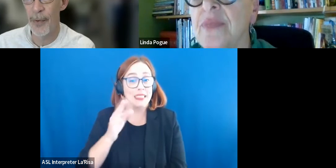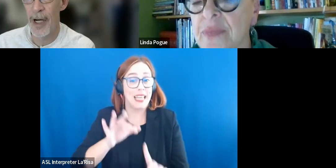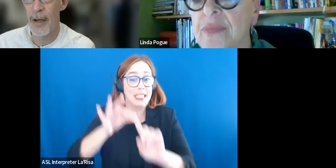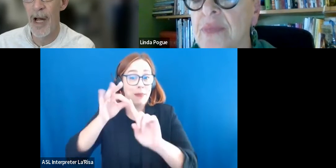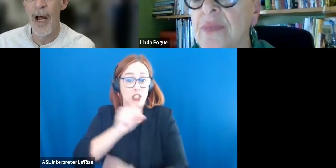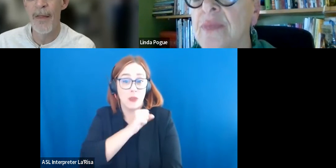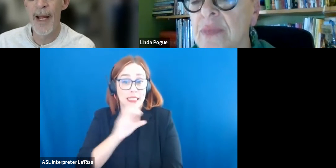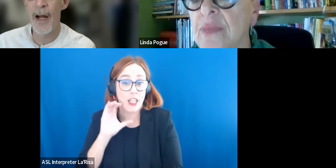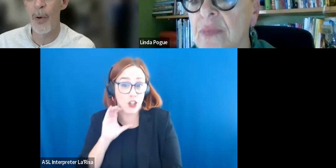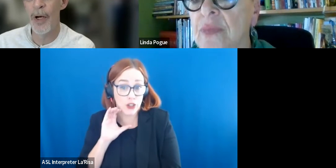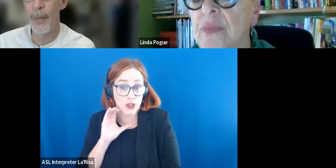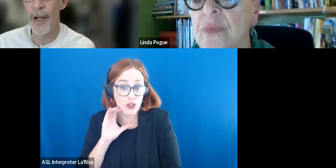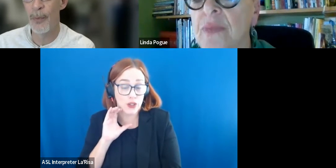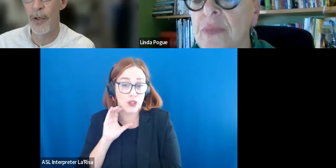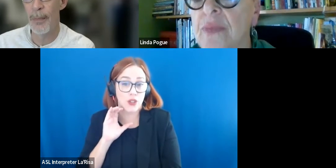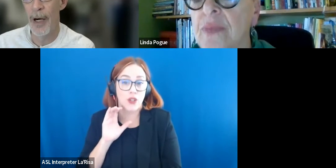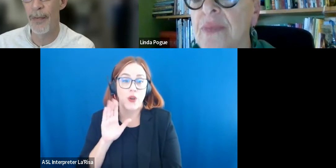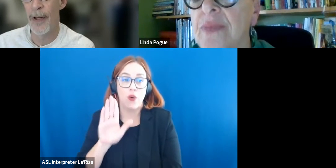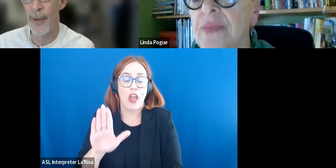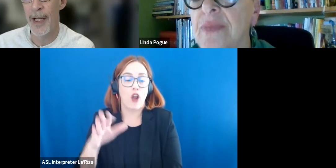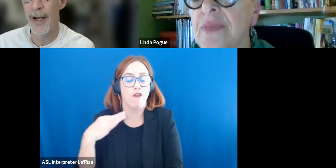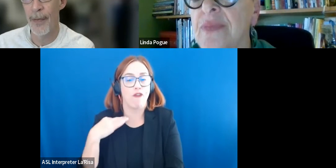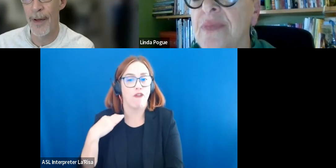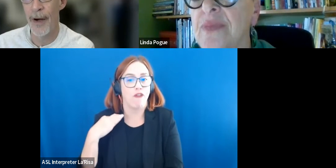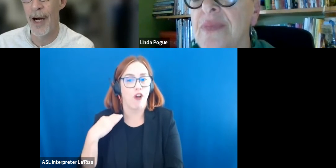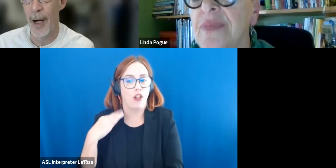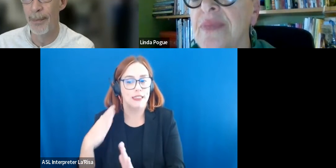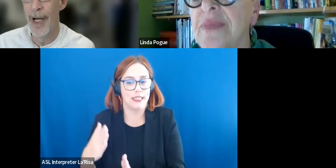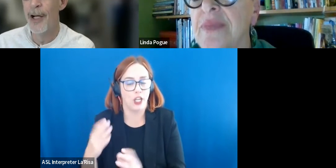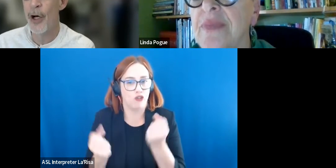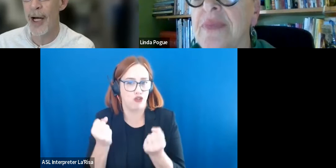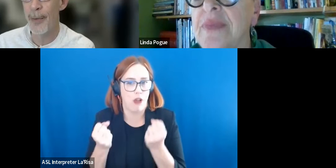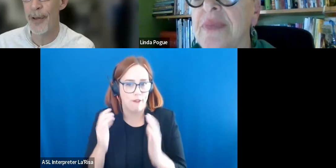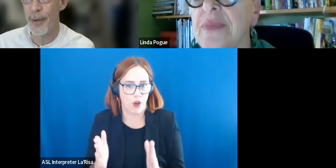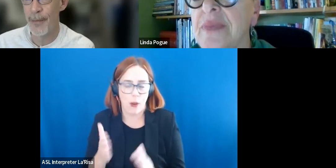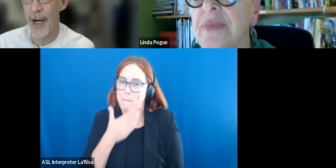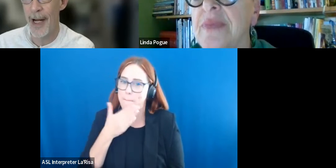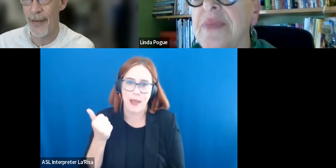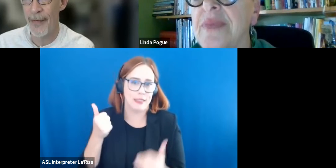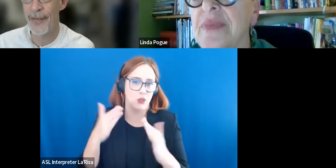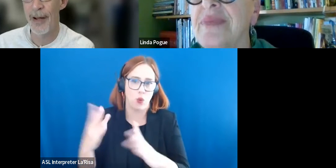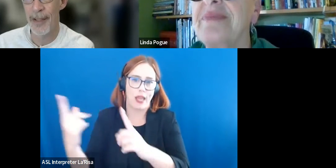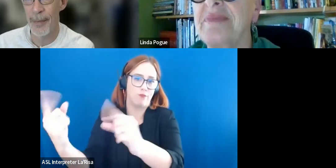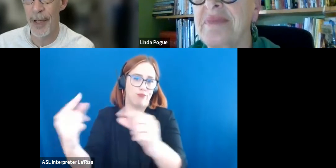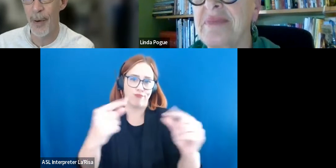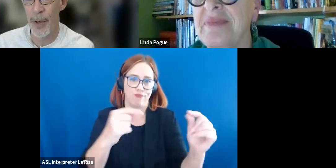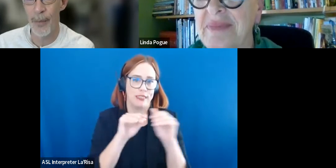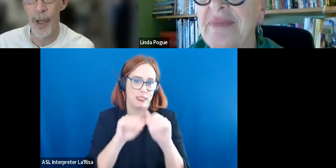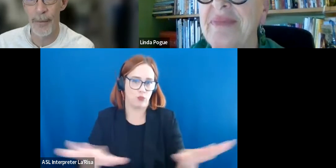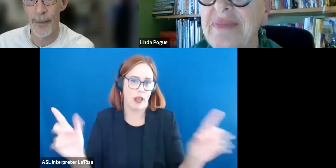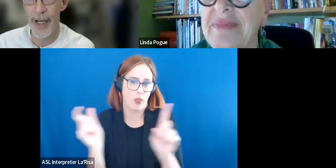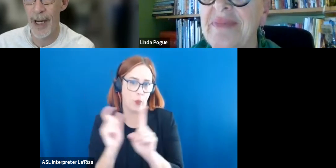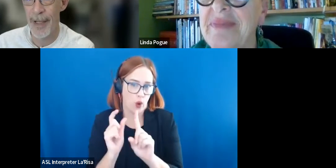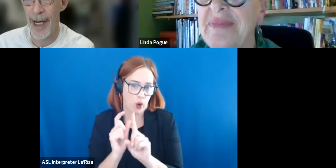driver program, they are one of the best word of mouth that you can get out there. Talking with their friends, telling them about